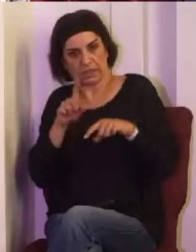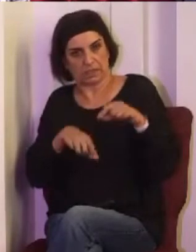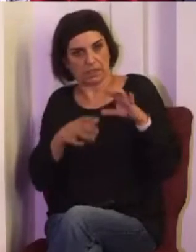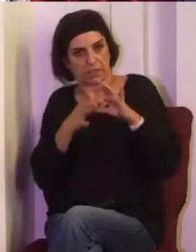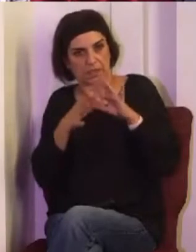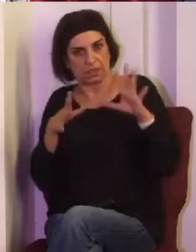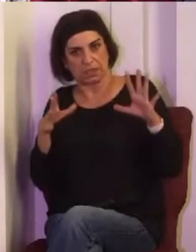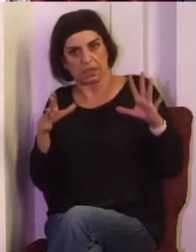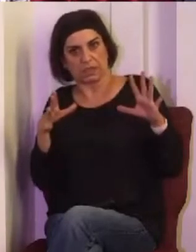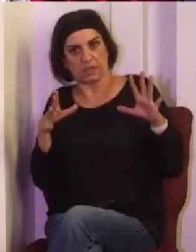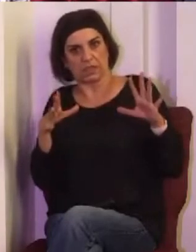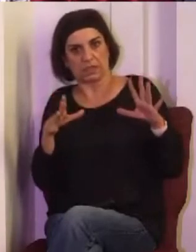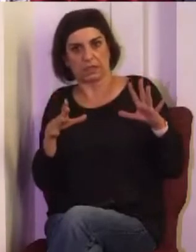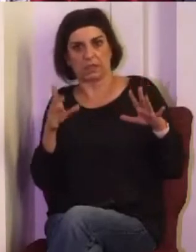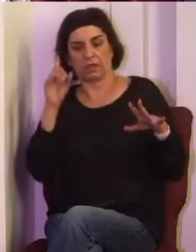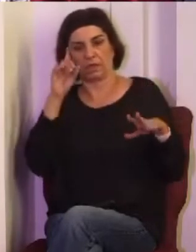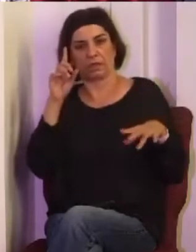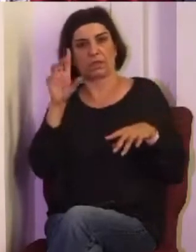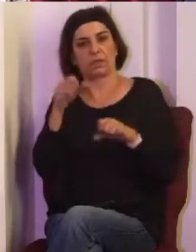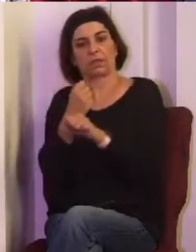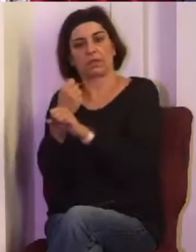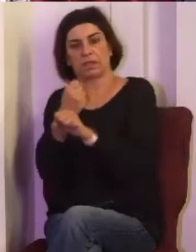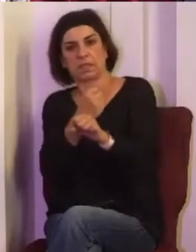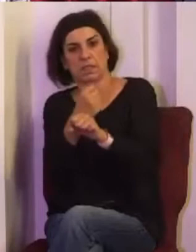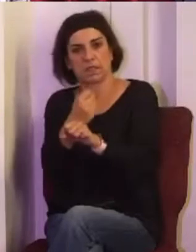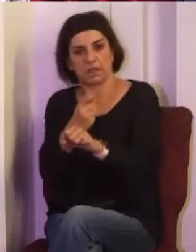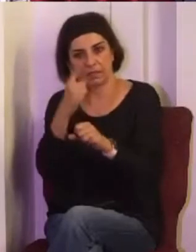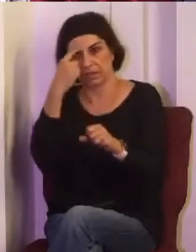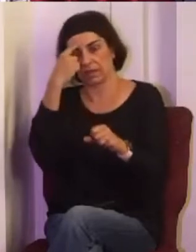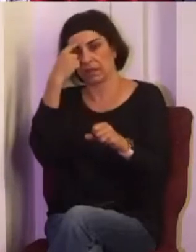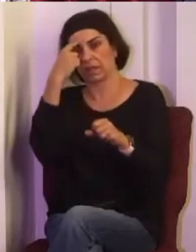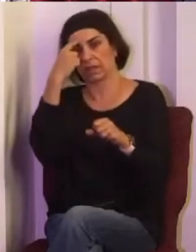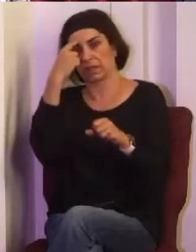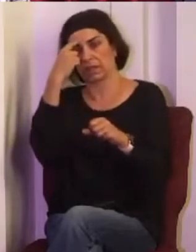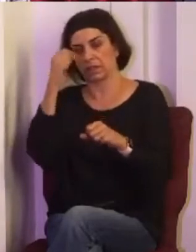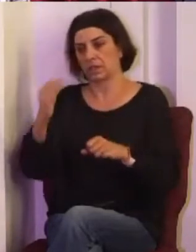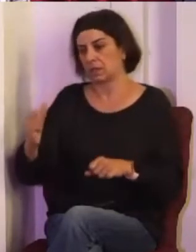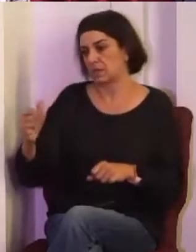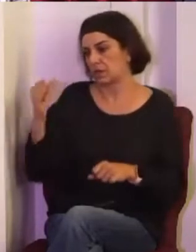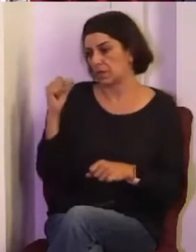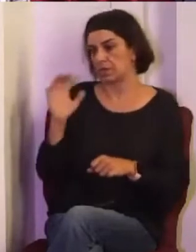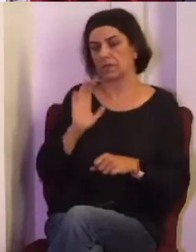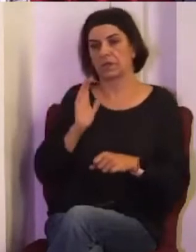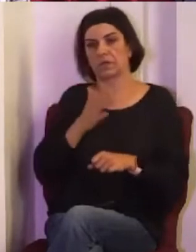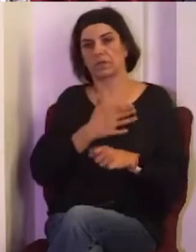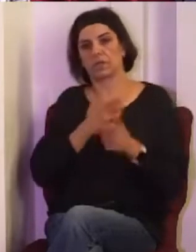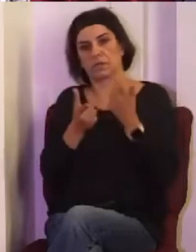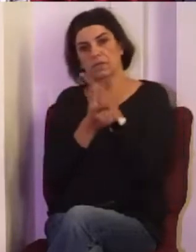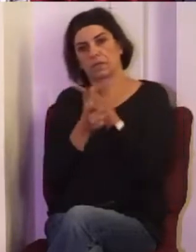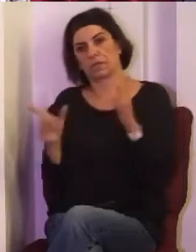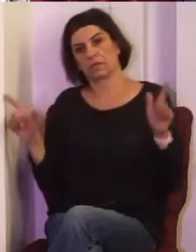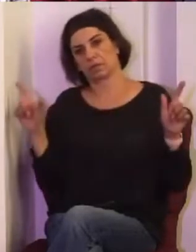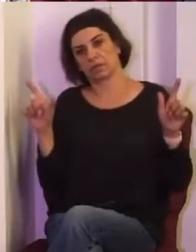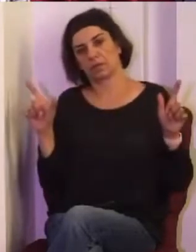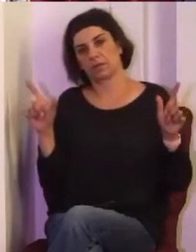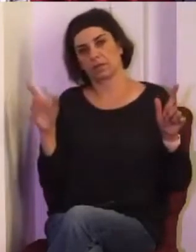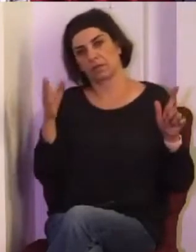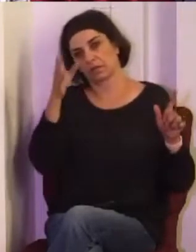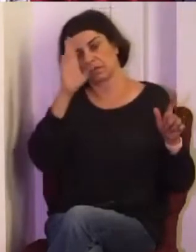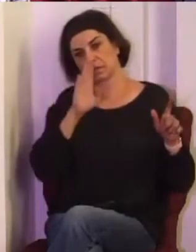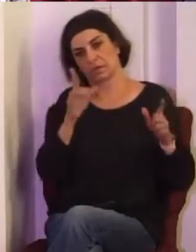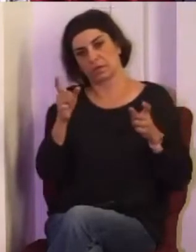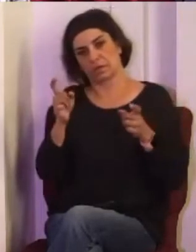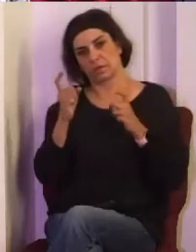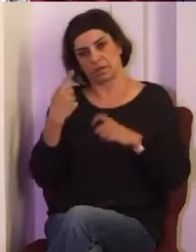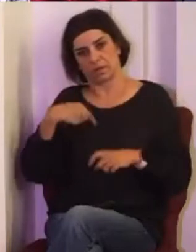to stay in the slave mentality, to refuse our own liberties that God has given